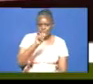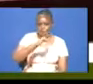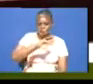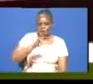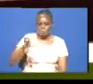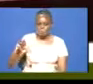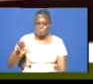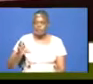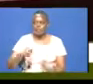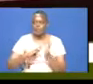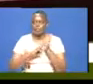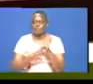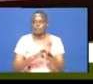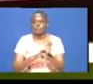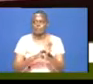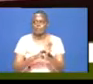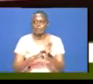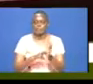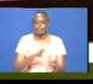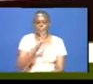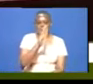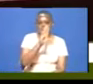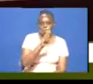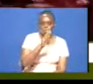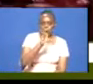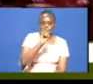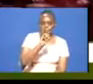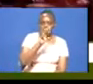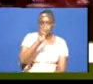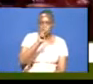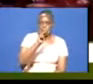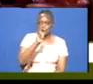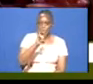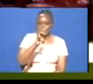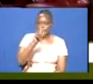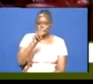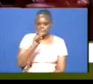representative for Bomet County. Can you give her the mic?